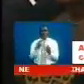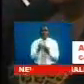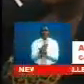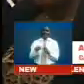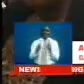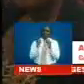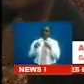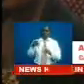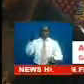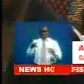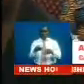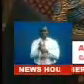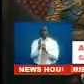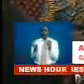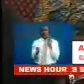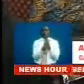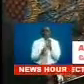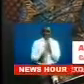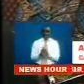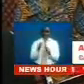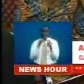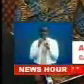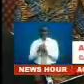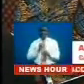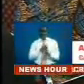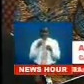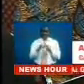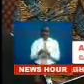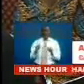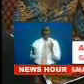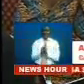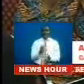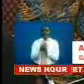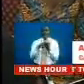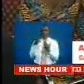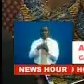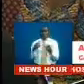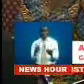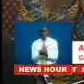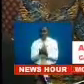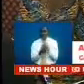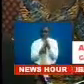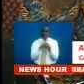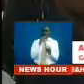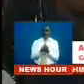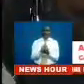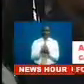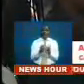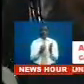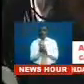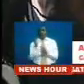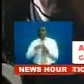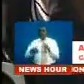cannot access legal services. For his part, the Executive Director of Legal Aid Scheme Ghana, Mr. Yaya Sini, said the right